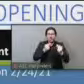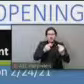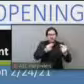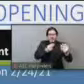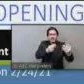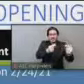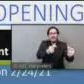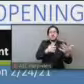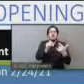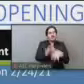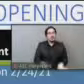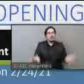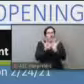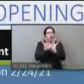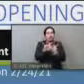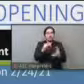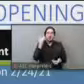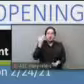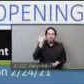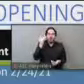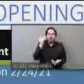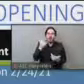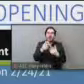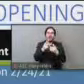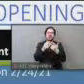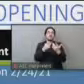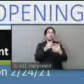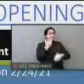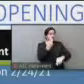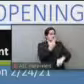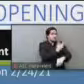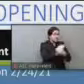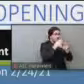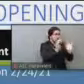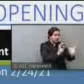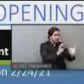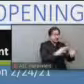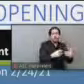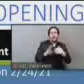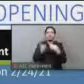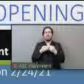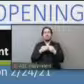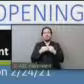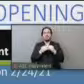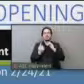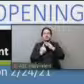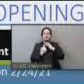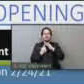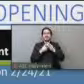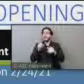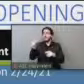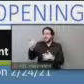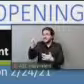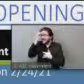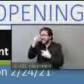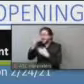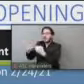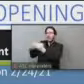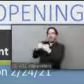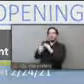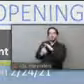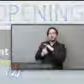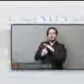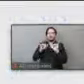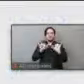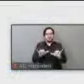important because of the importance of isolation and quarantine to controlling the pandemic. I think I only have one more slide. If we can go to